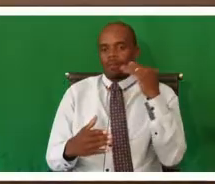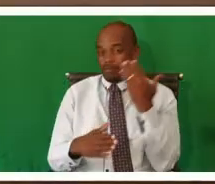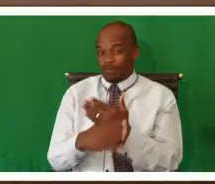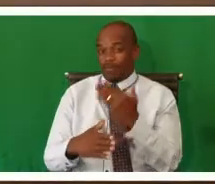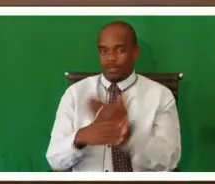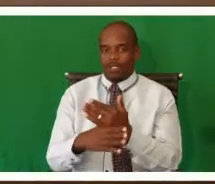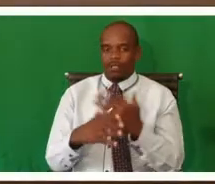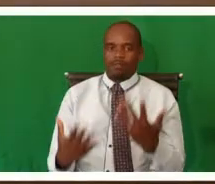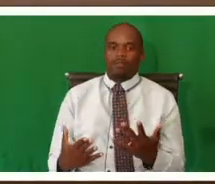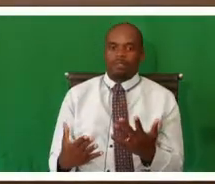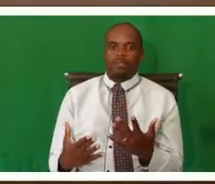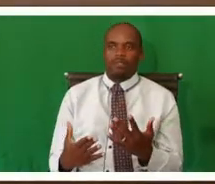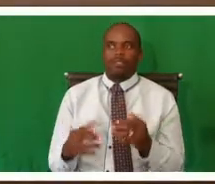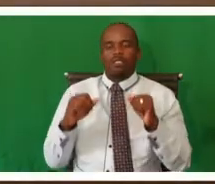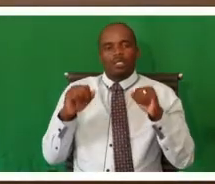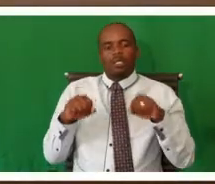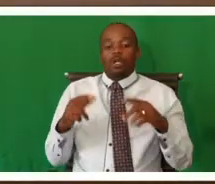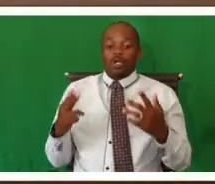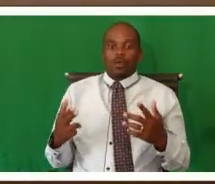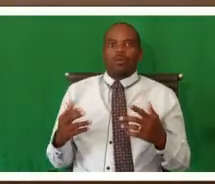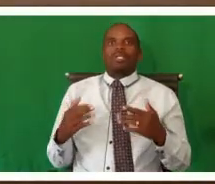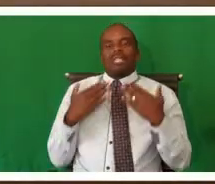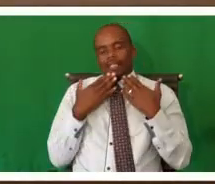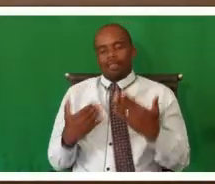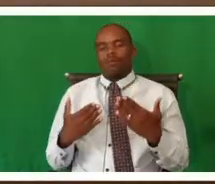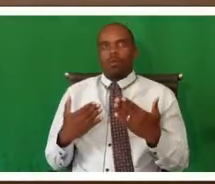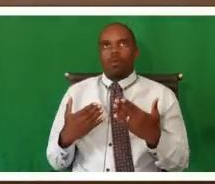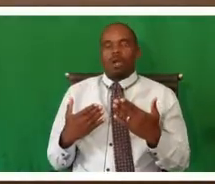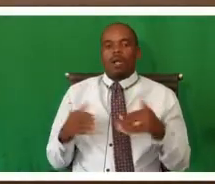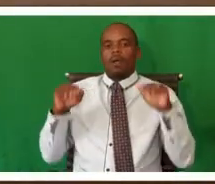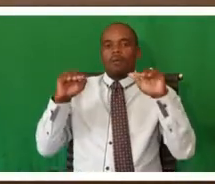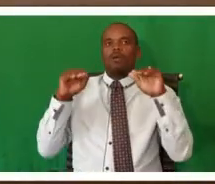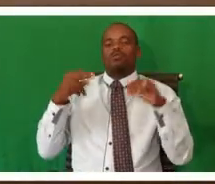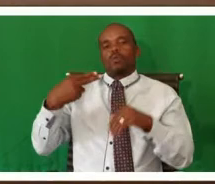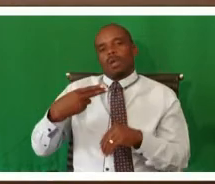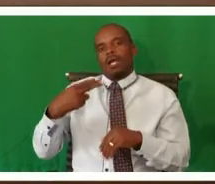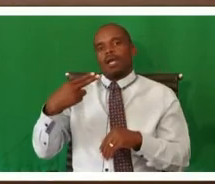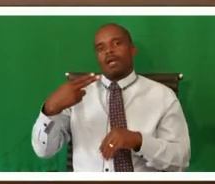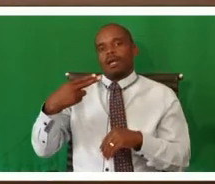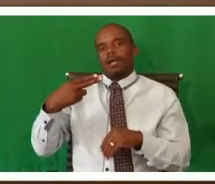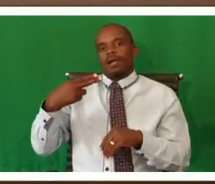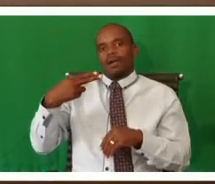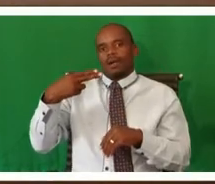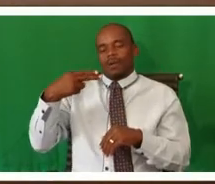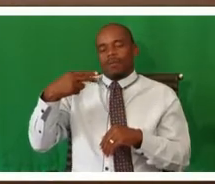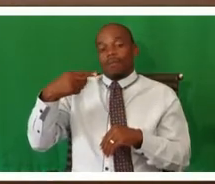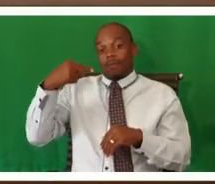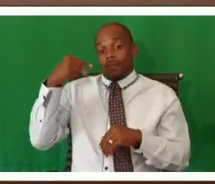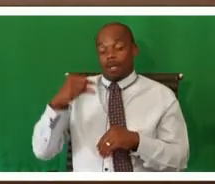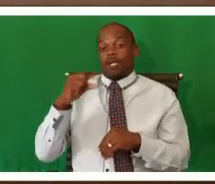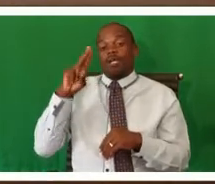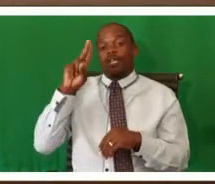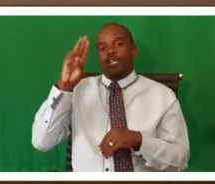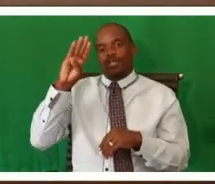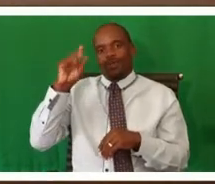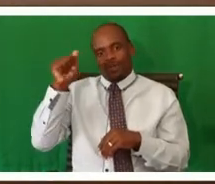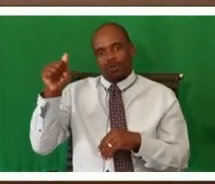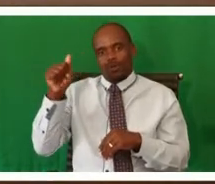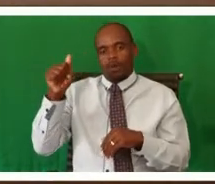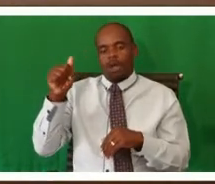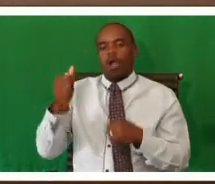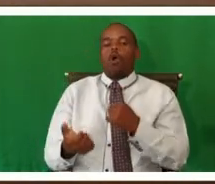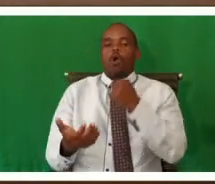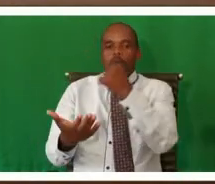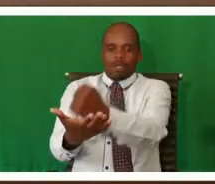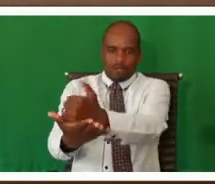remain grateful to the Republic of Cuba for its support in the fight against COVID-19 and providing us